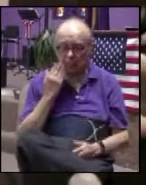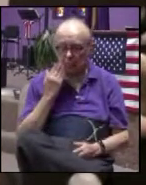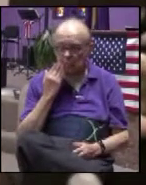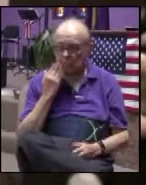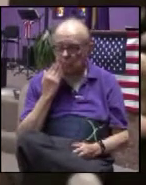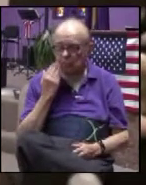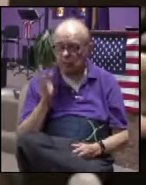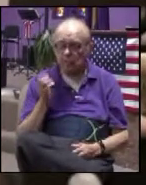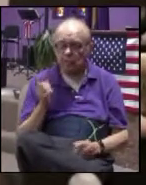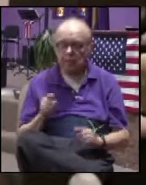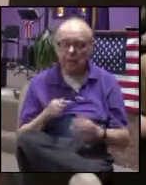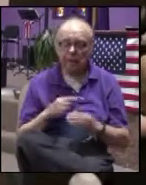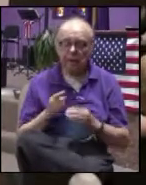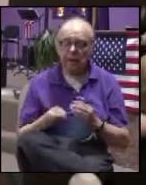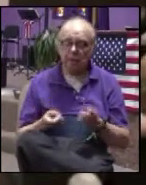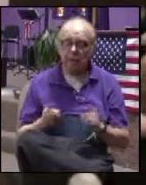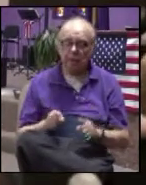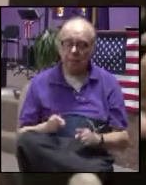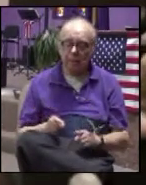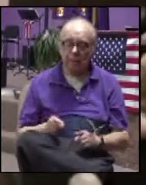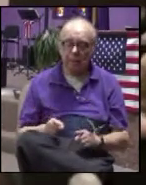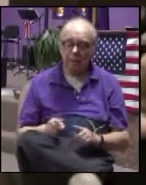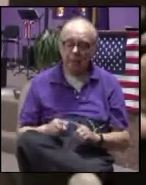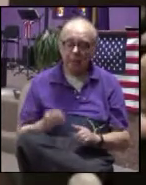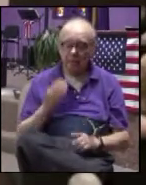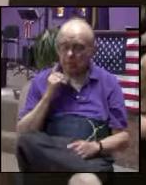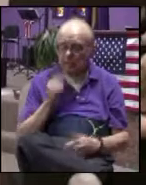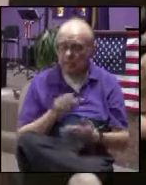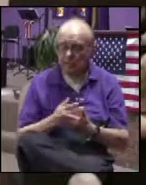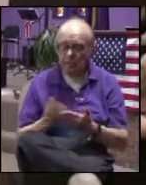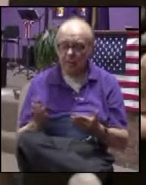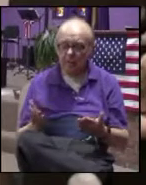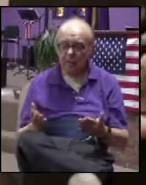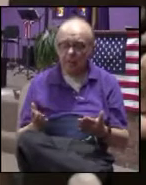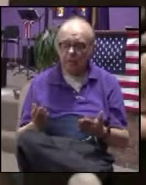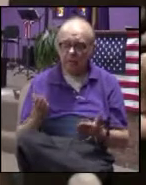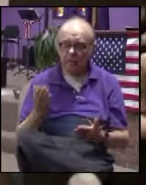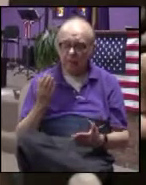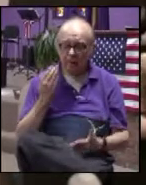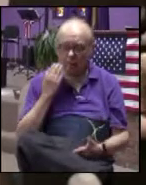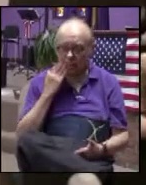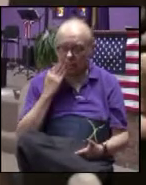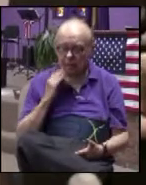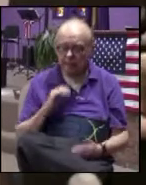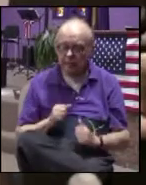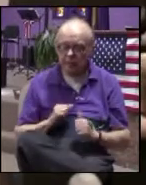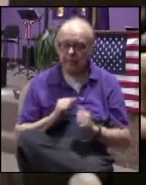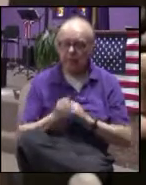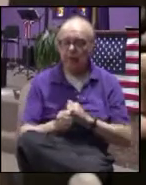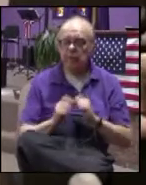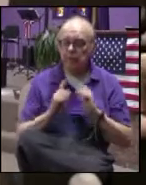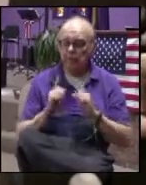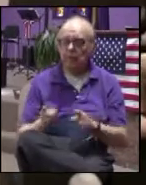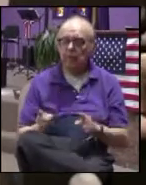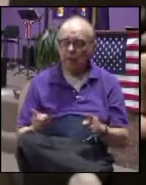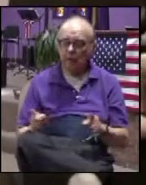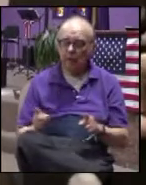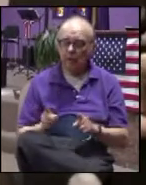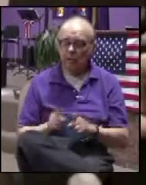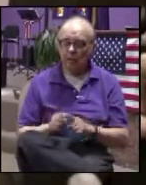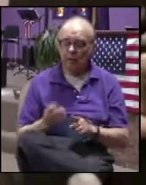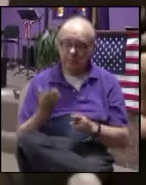come. But I know one thing, I don't have as far to go as where I've